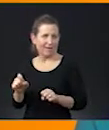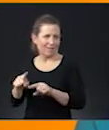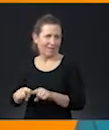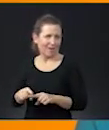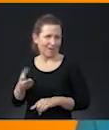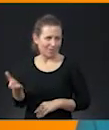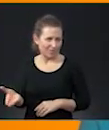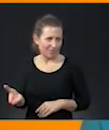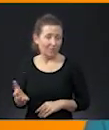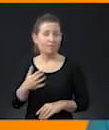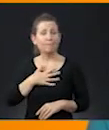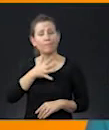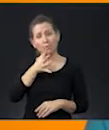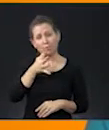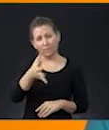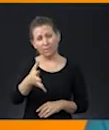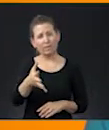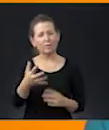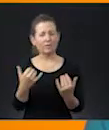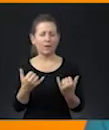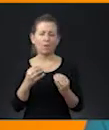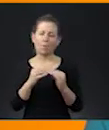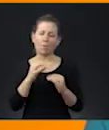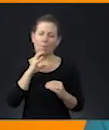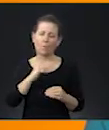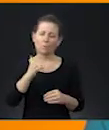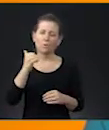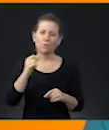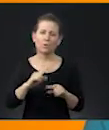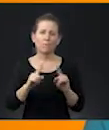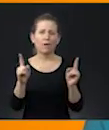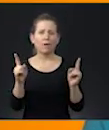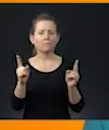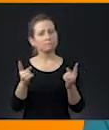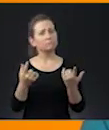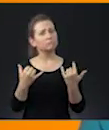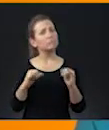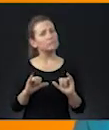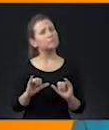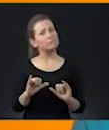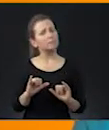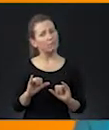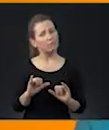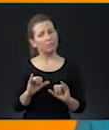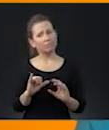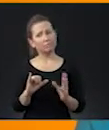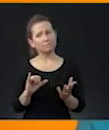My grandmother, although she's older now, she's still with me.